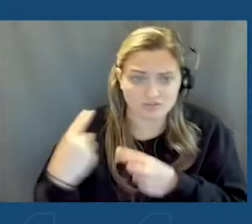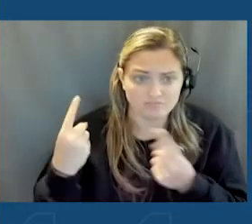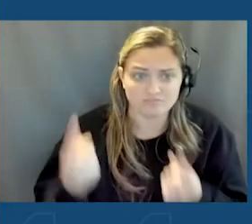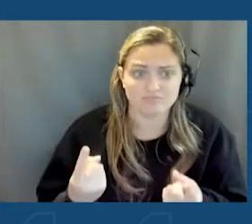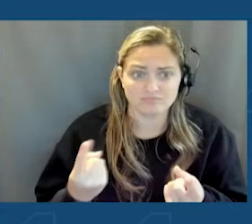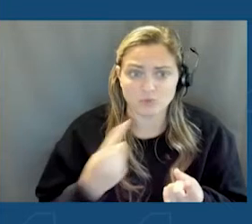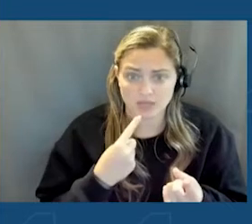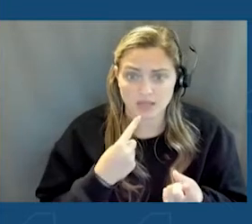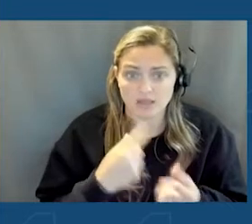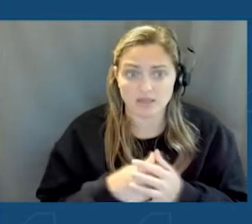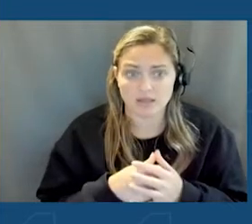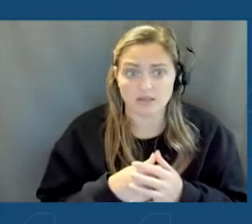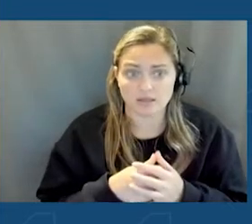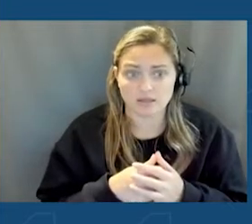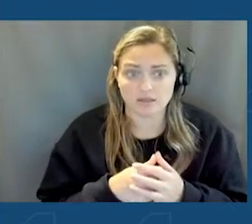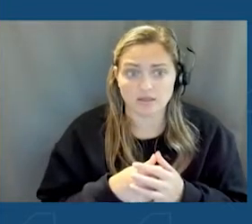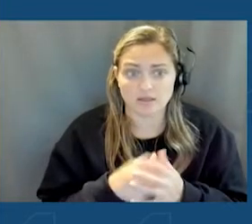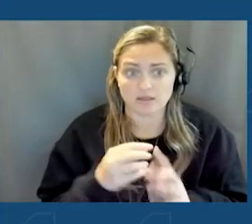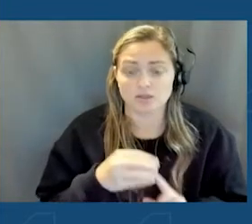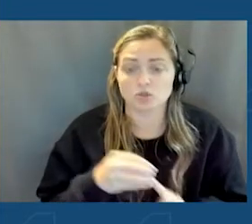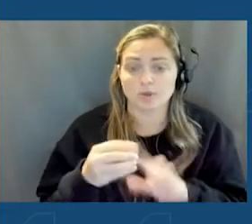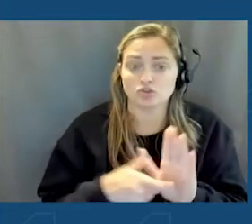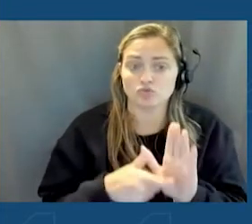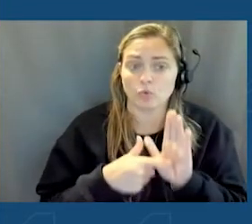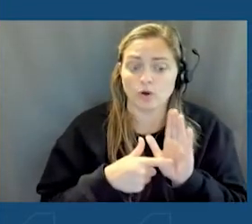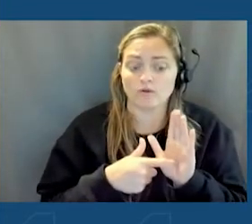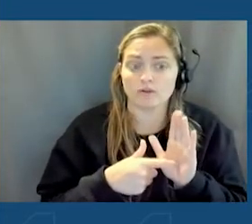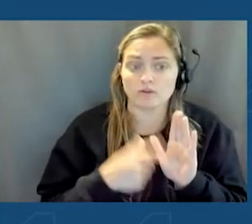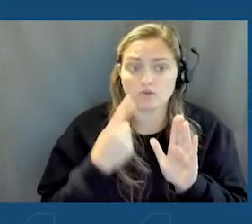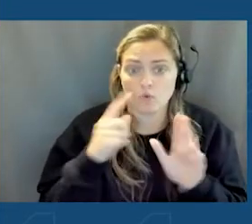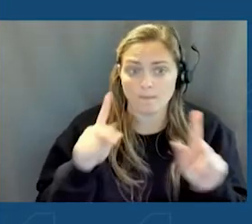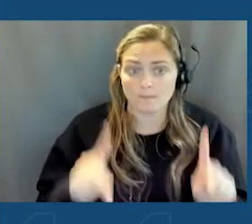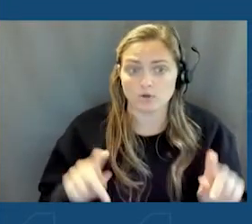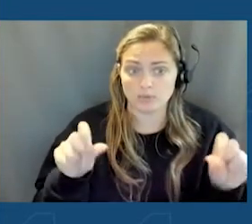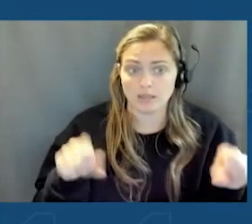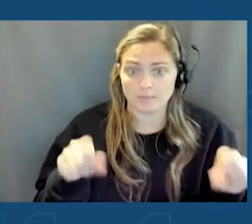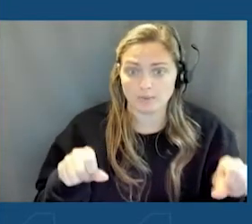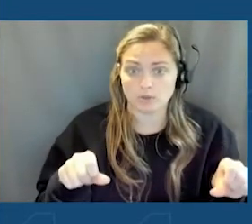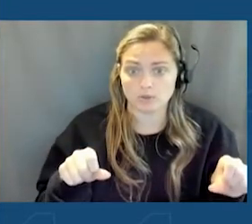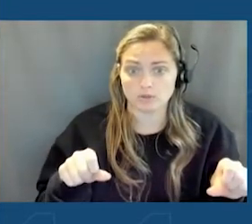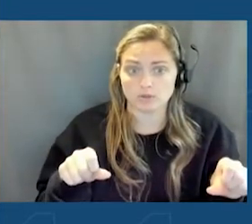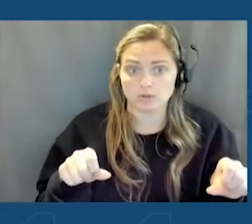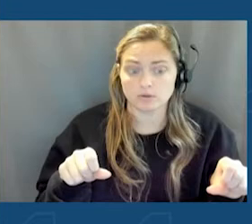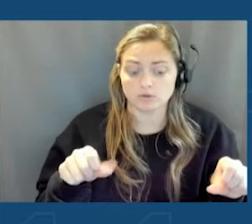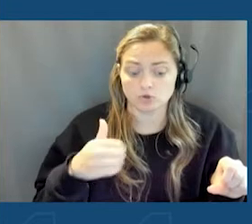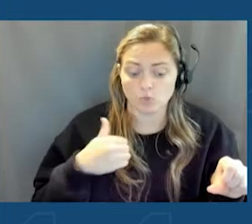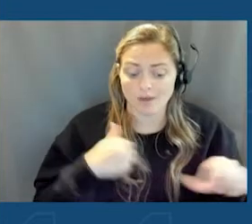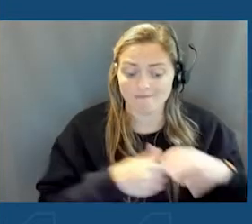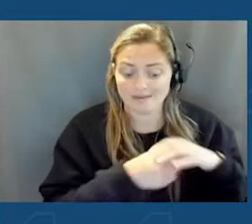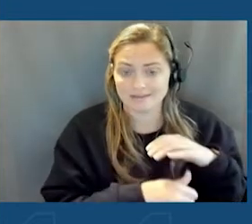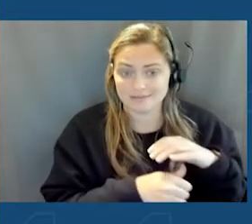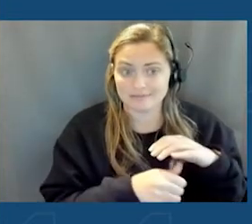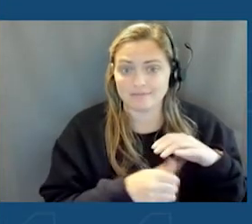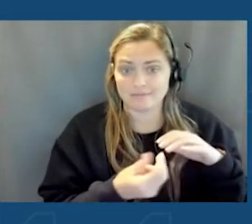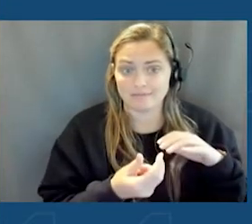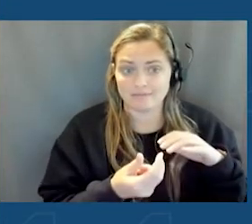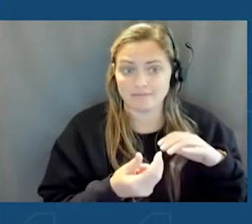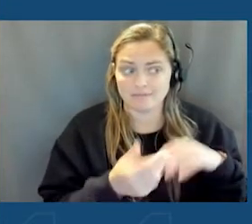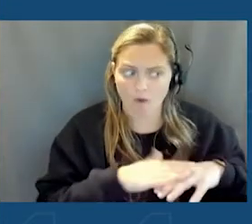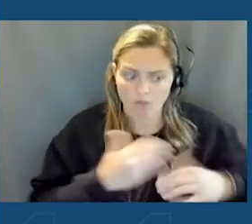say that there are special requirements for someone to be able to carry concealed on their body